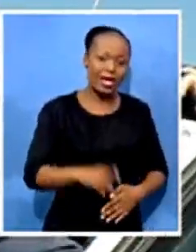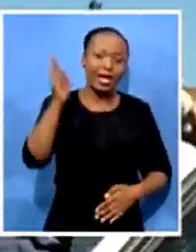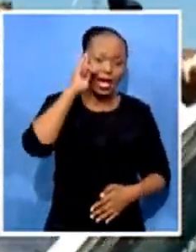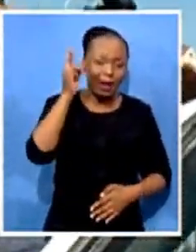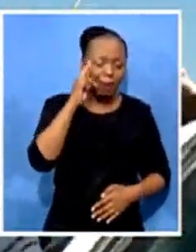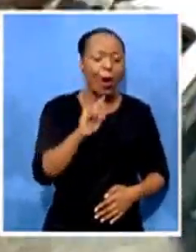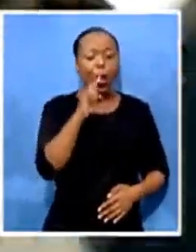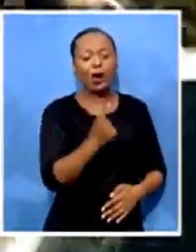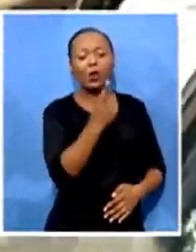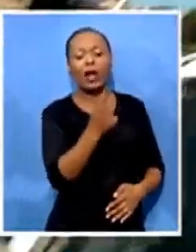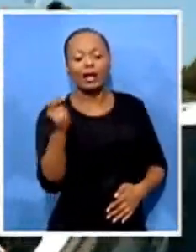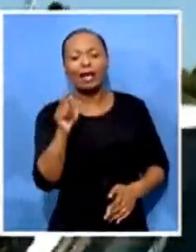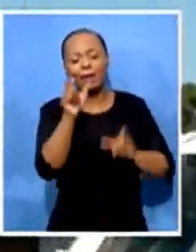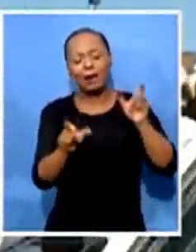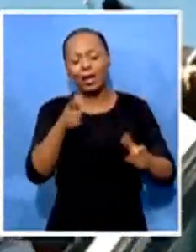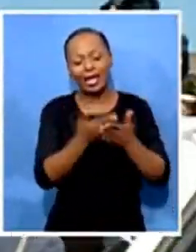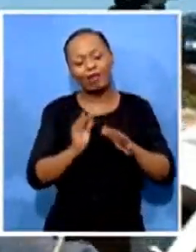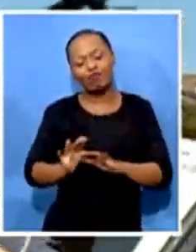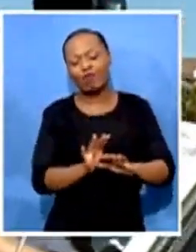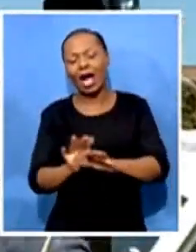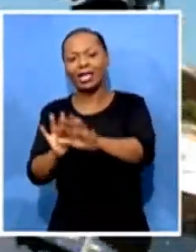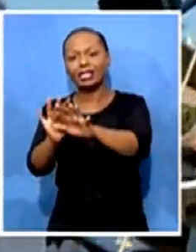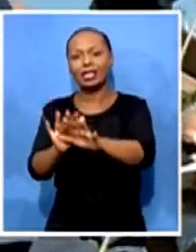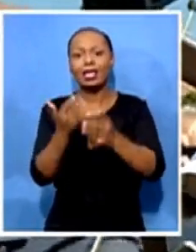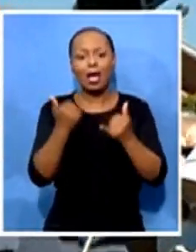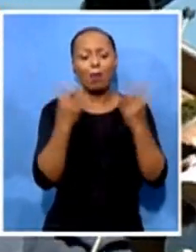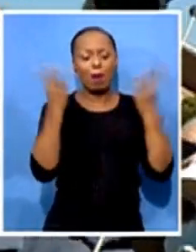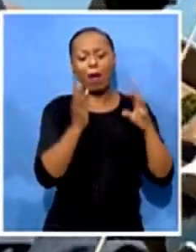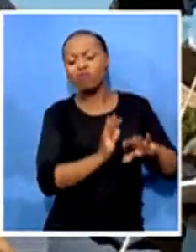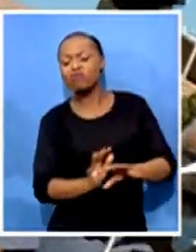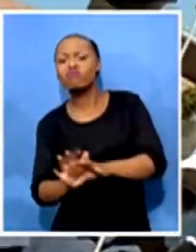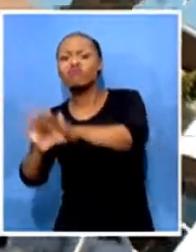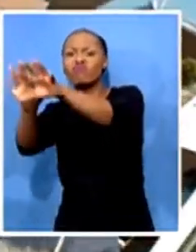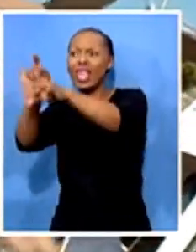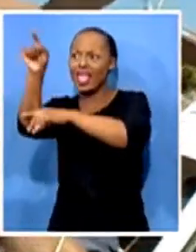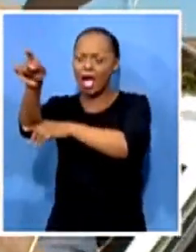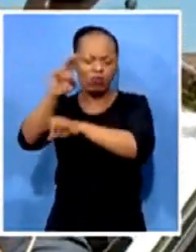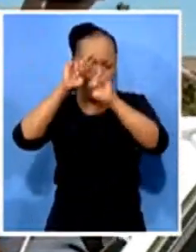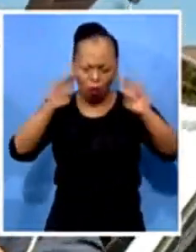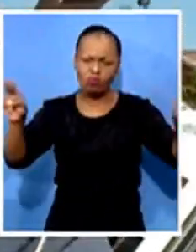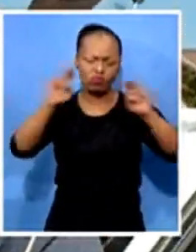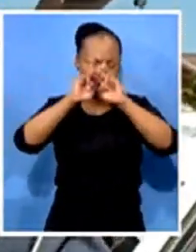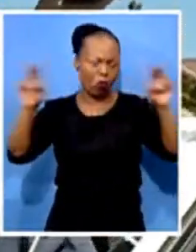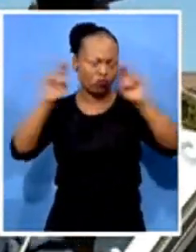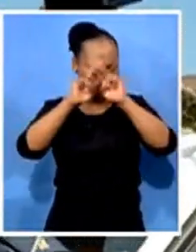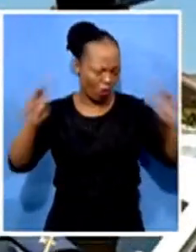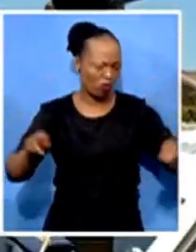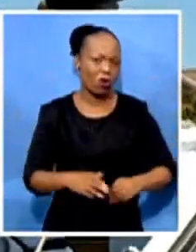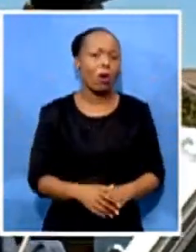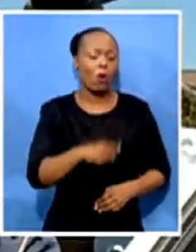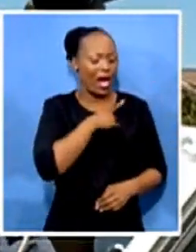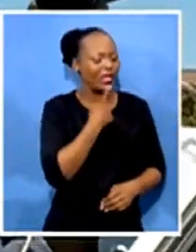amount of people that's here now. It's not going down there. The agreed upon amount of 100, that is what's going to leave from